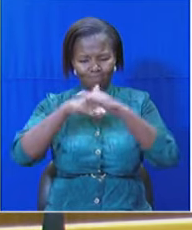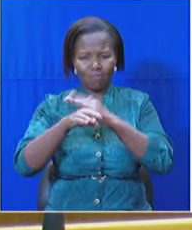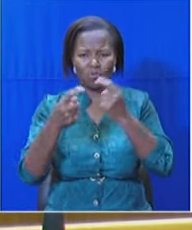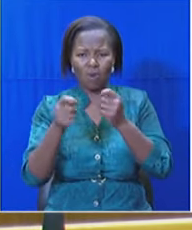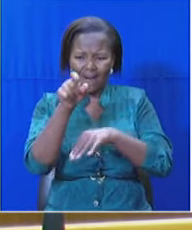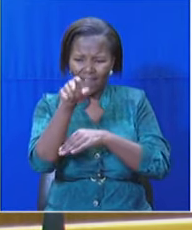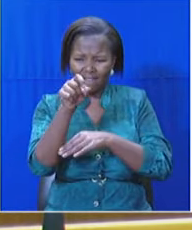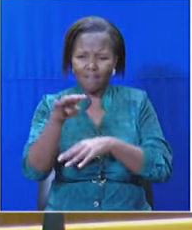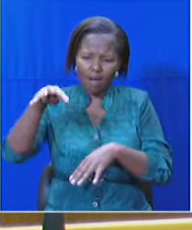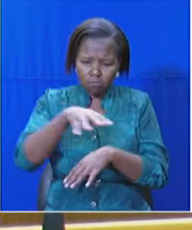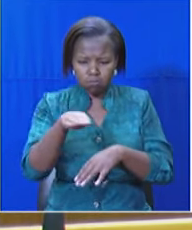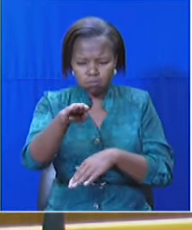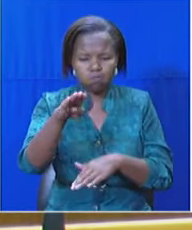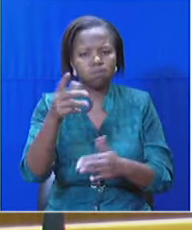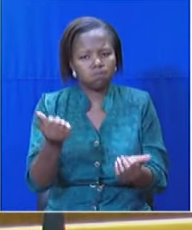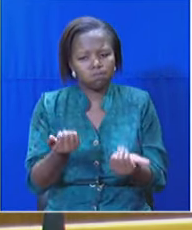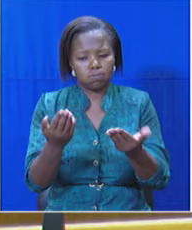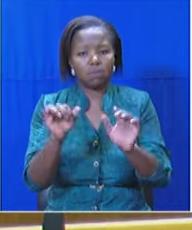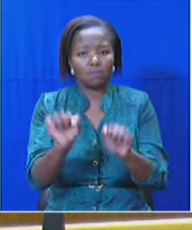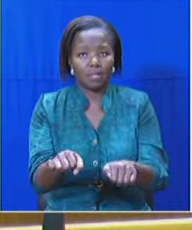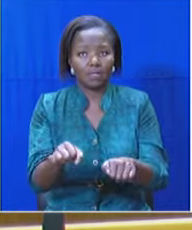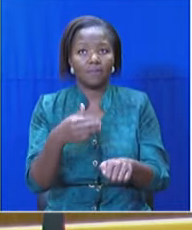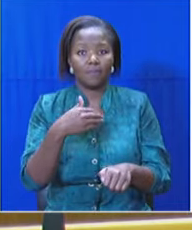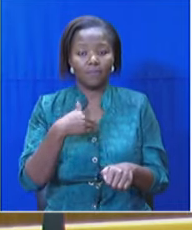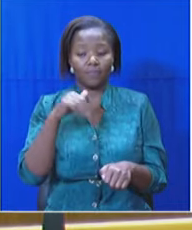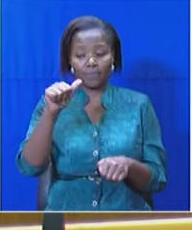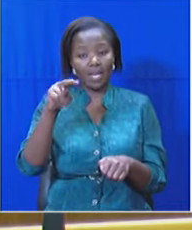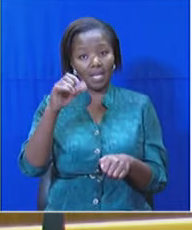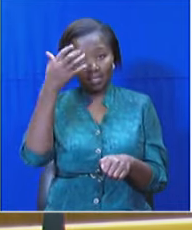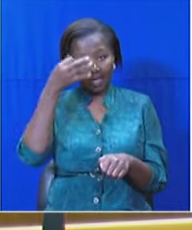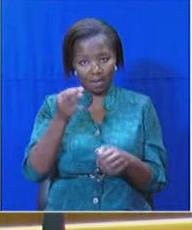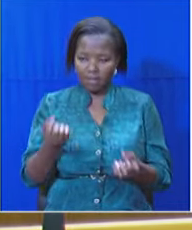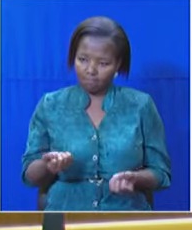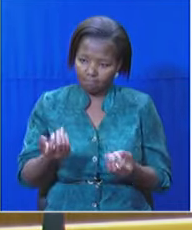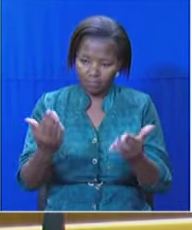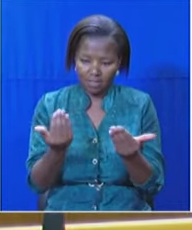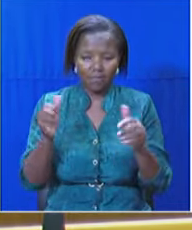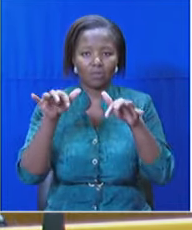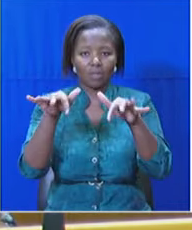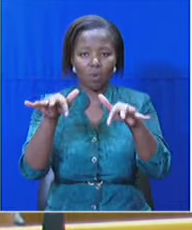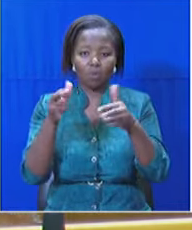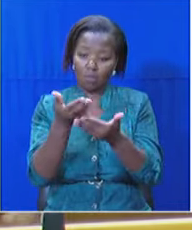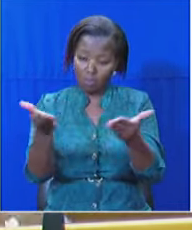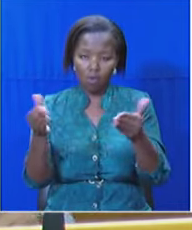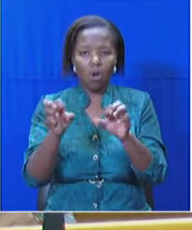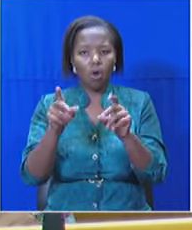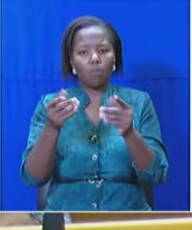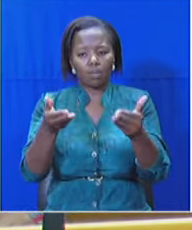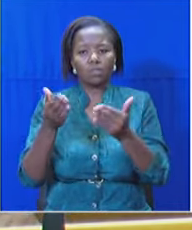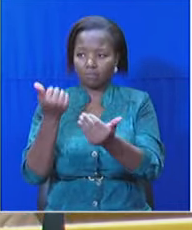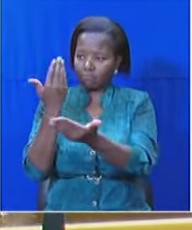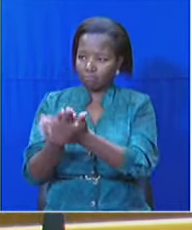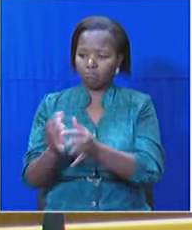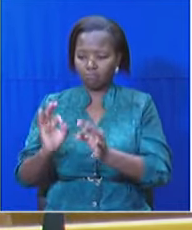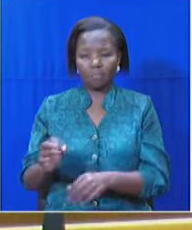the people. The ANC government will be bringing services nearer to the people. Let the people use the opportunity and make their application on